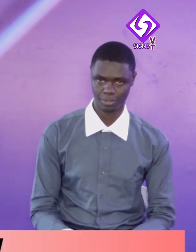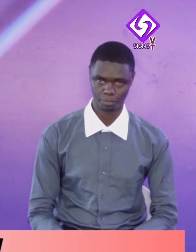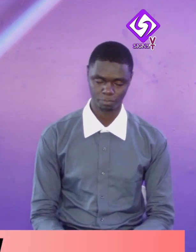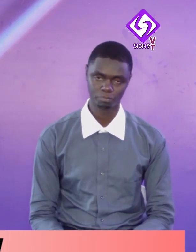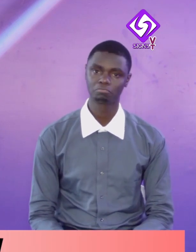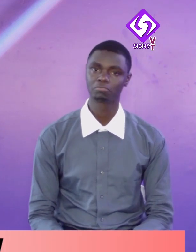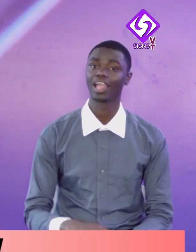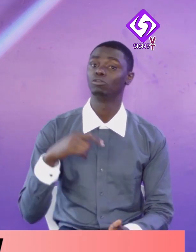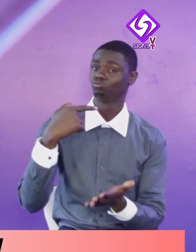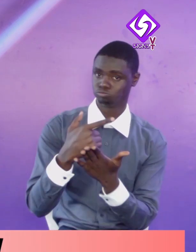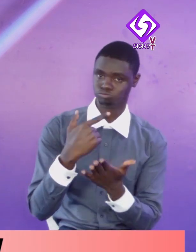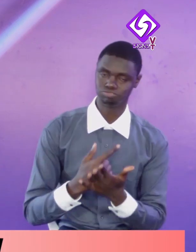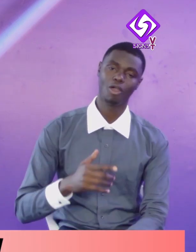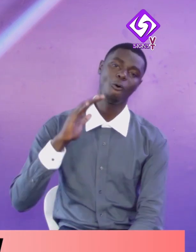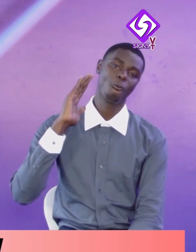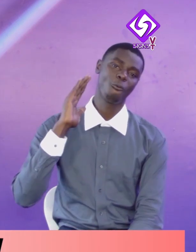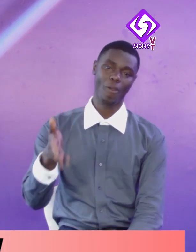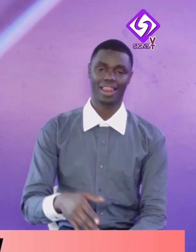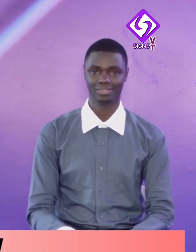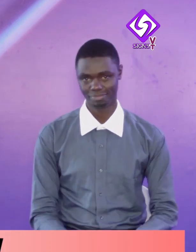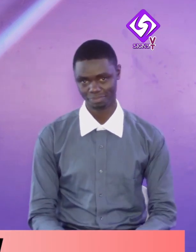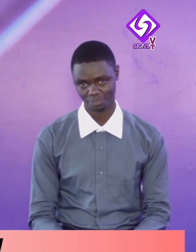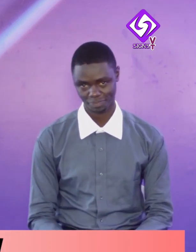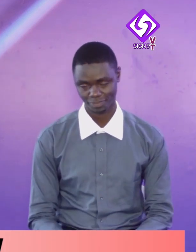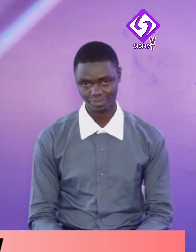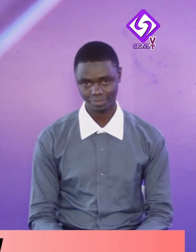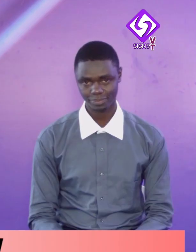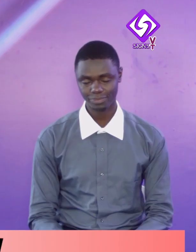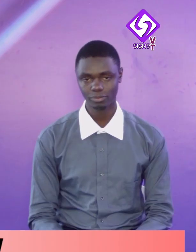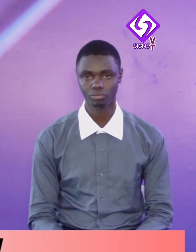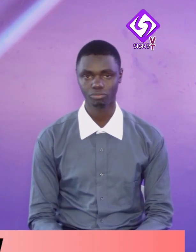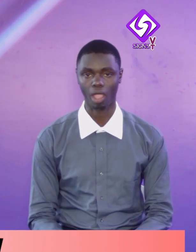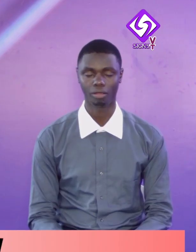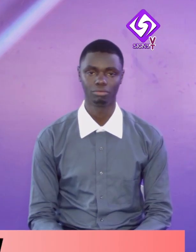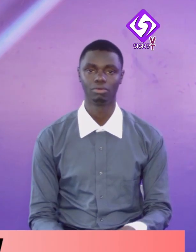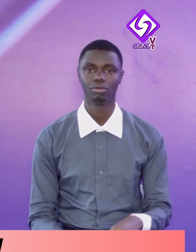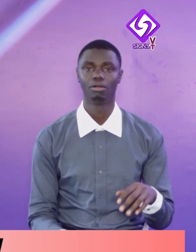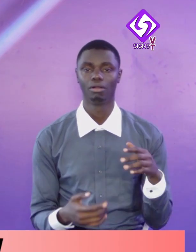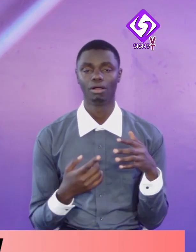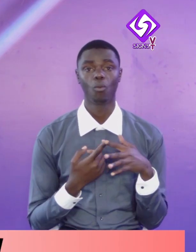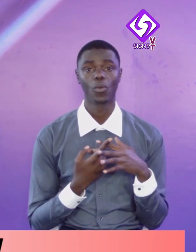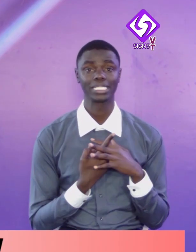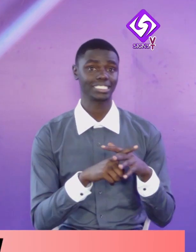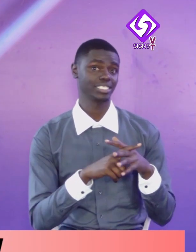hiyo nitakuambia tukifika hapo. Now, I think we can start with the